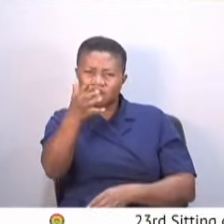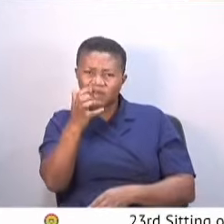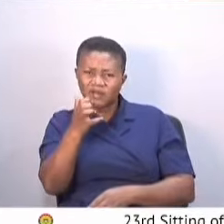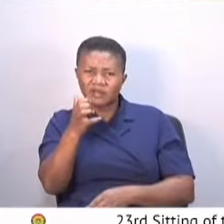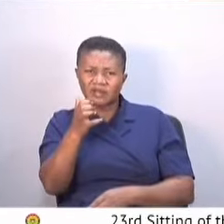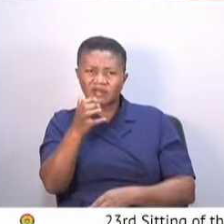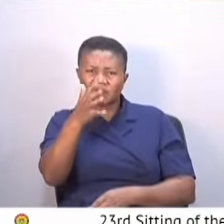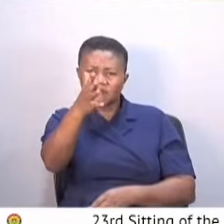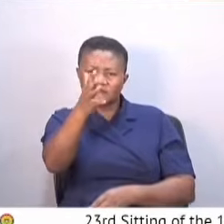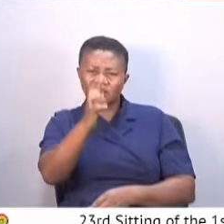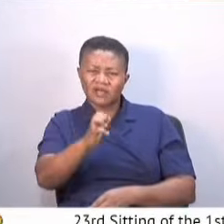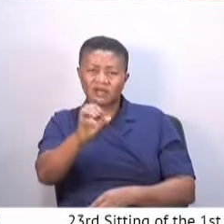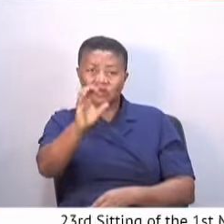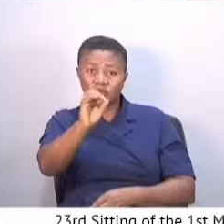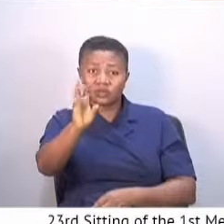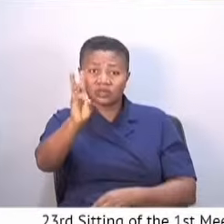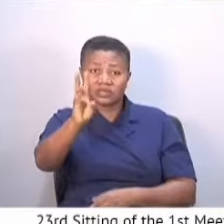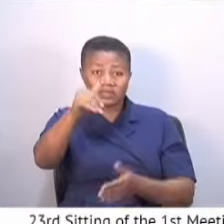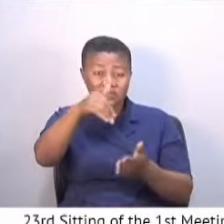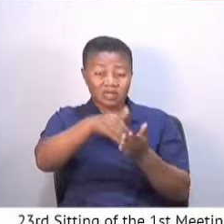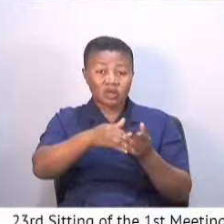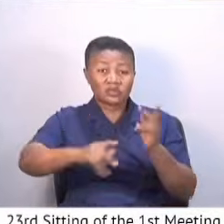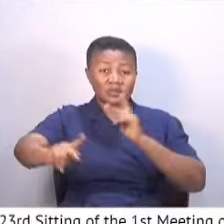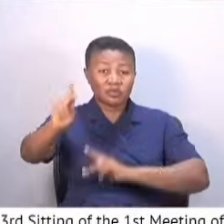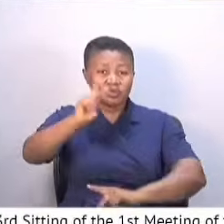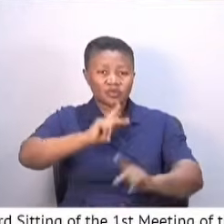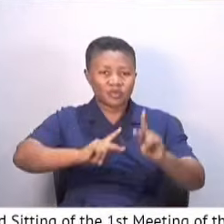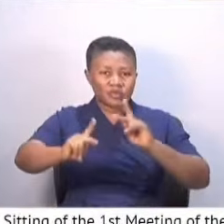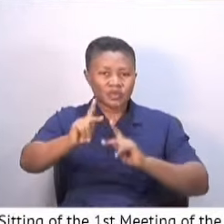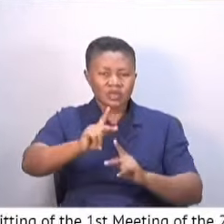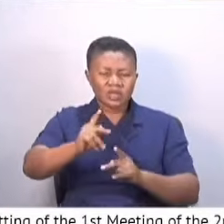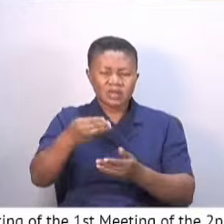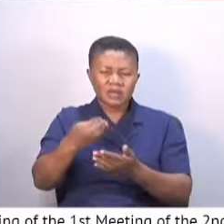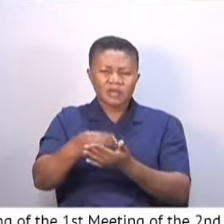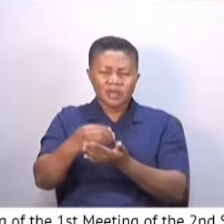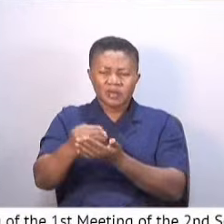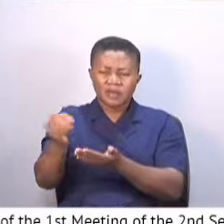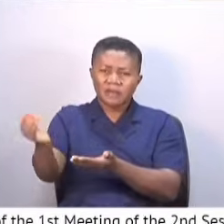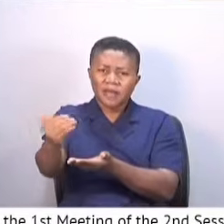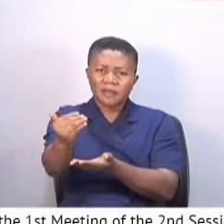Speaker, 506,000. And then you took monies from them,